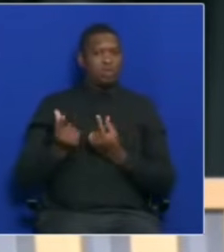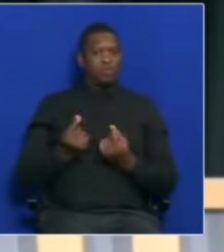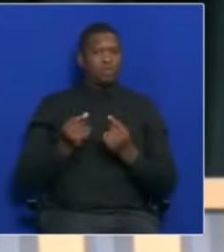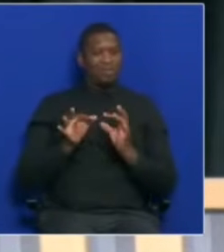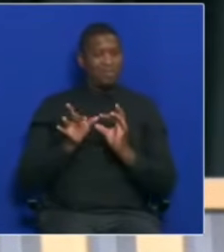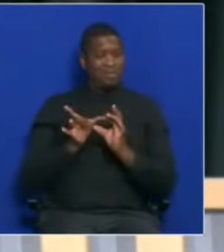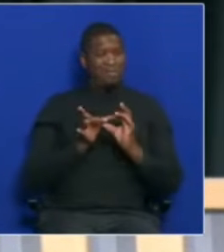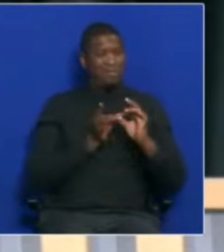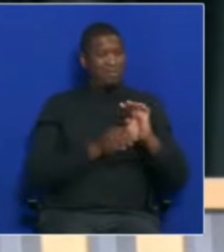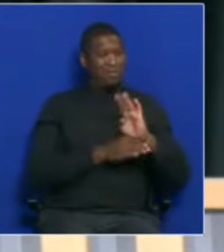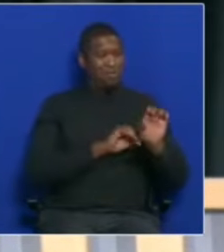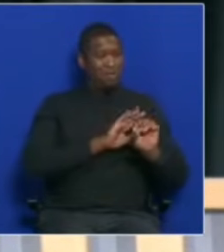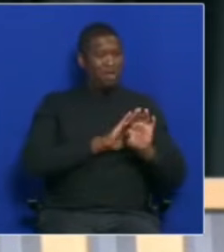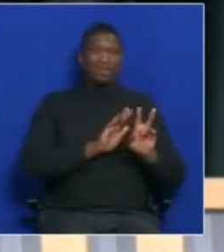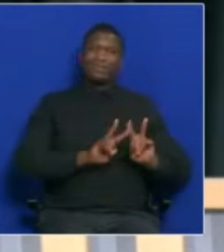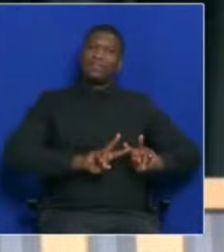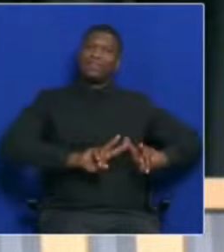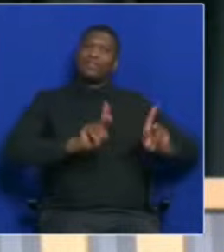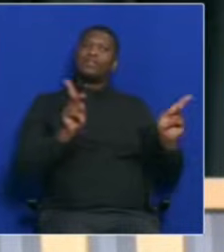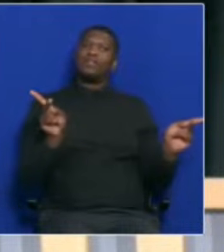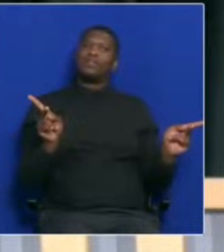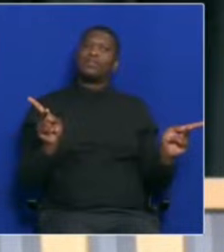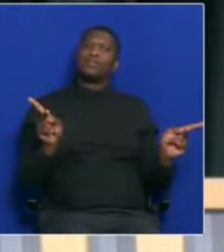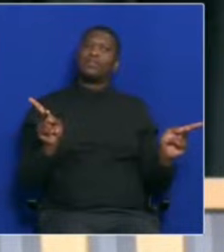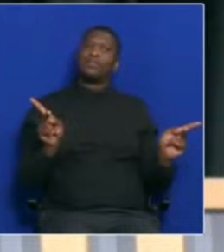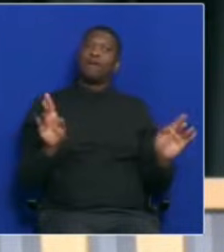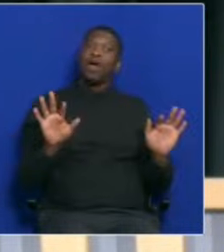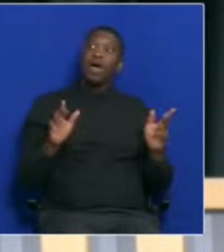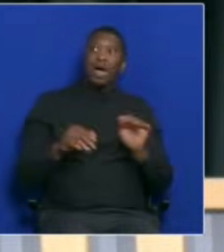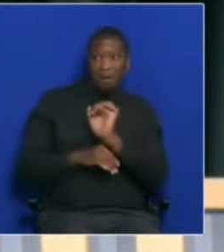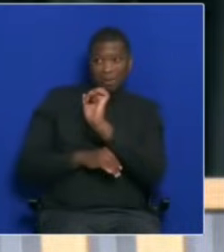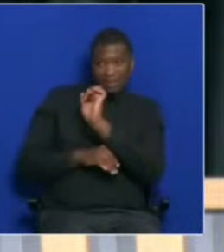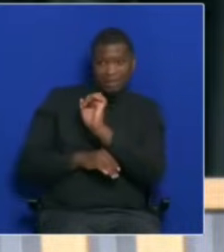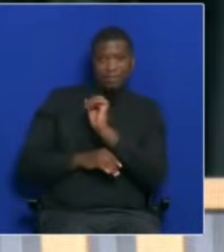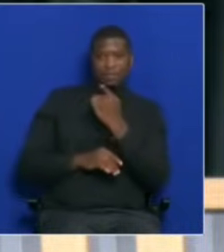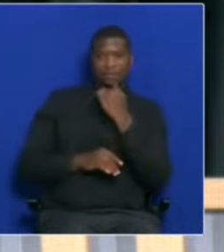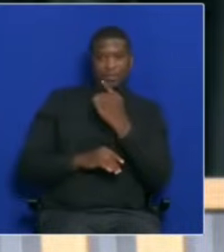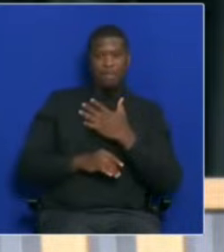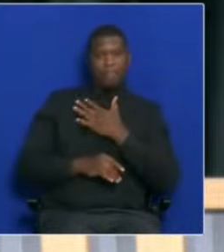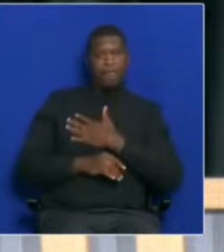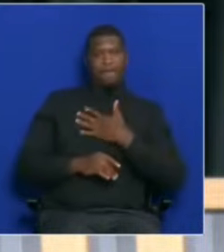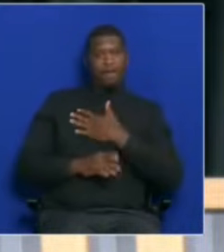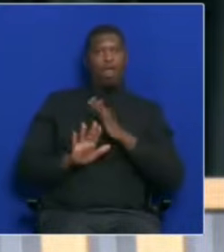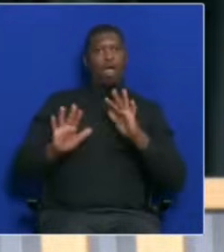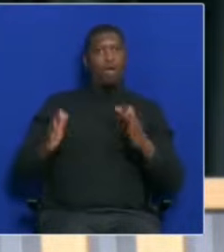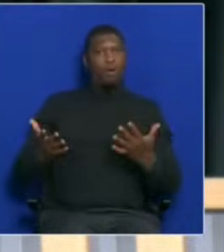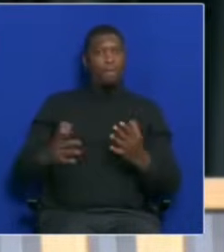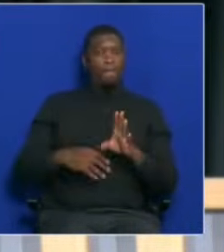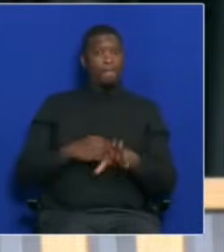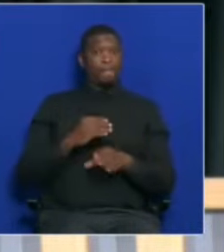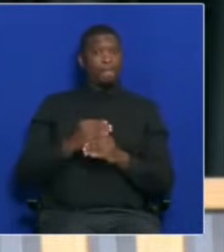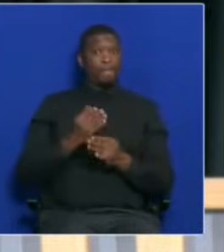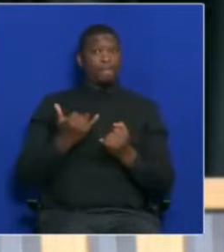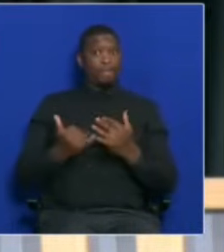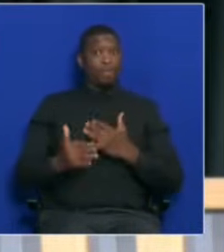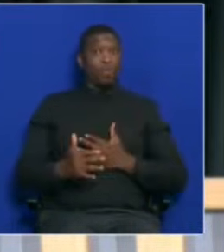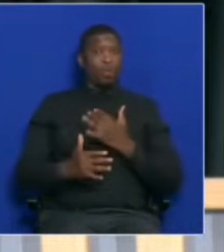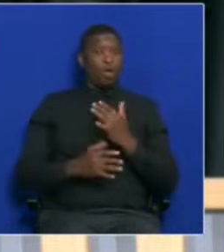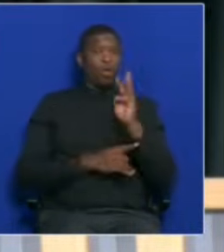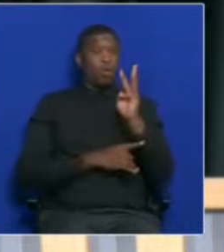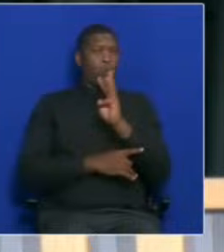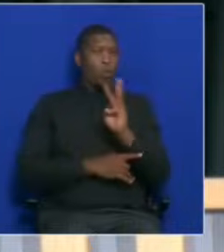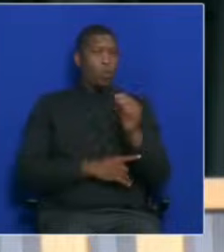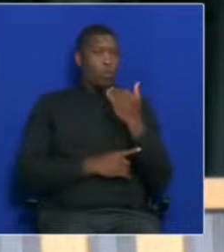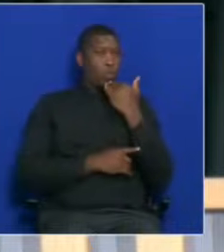with how she claims he made her feel, but also now she wants to warn the minister.